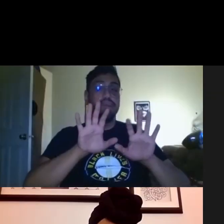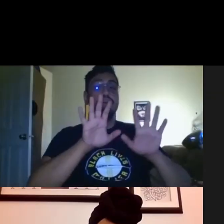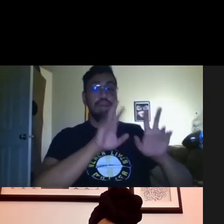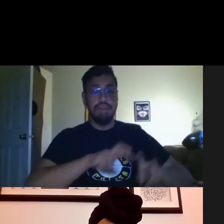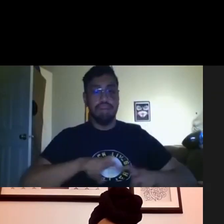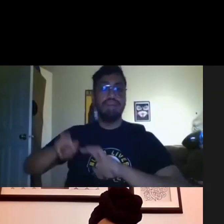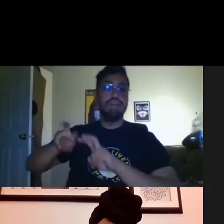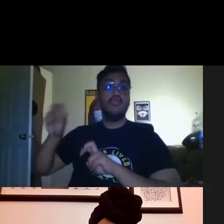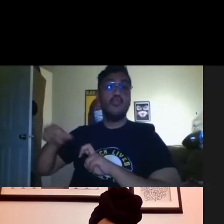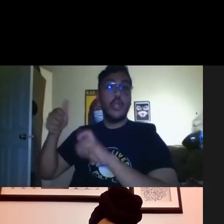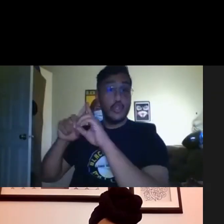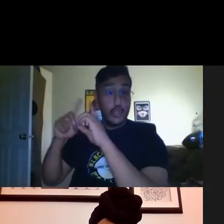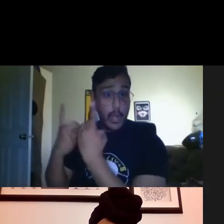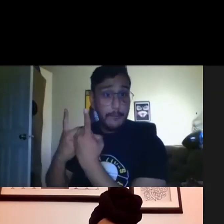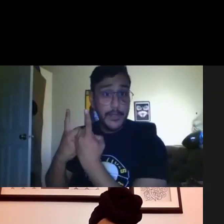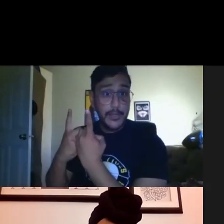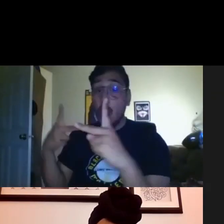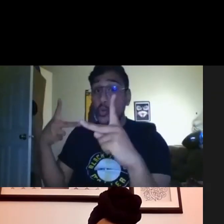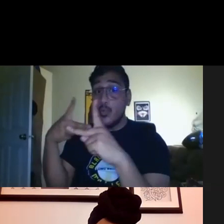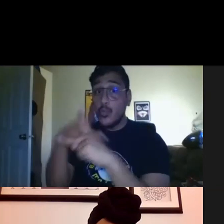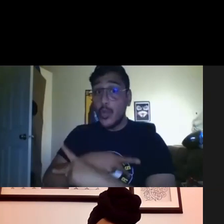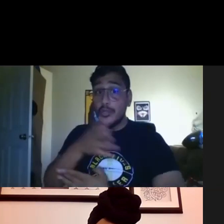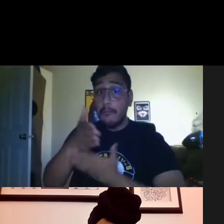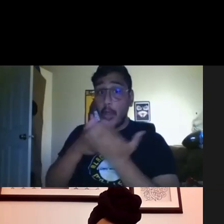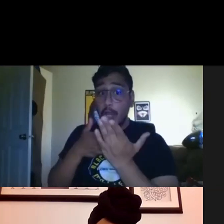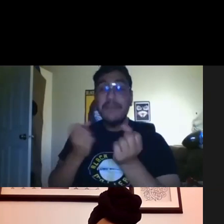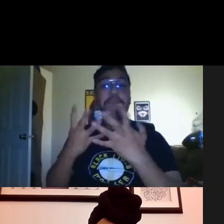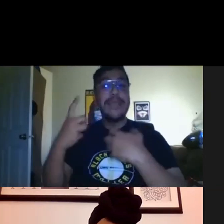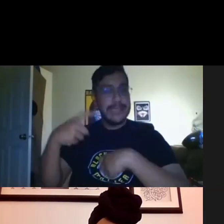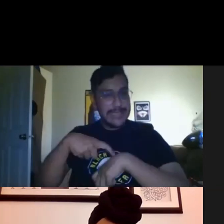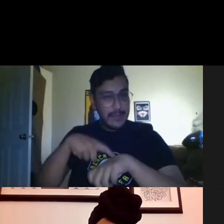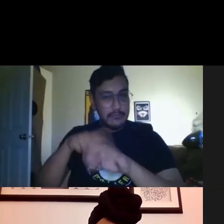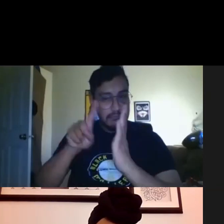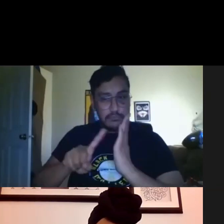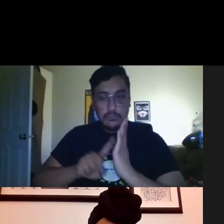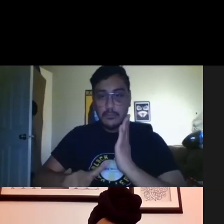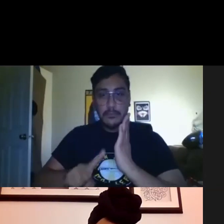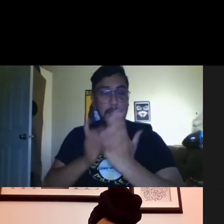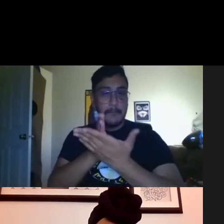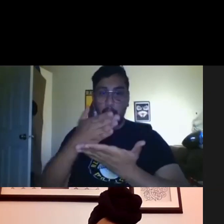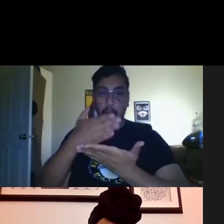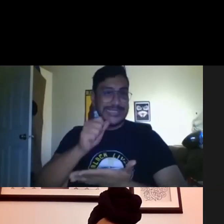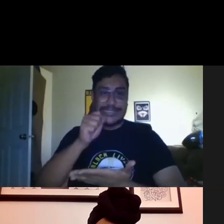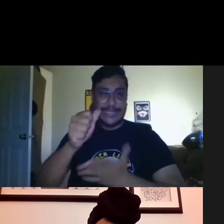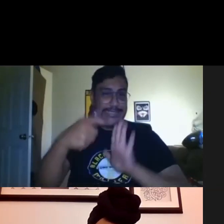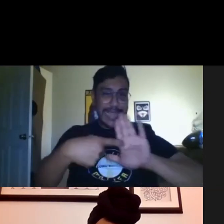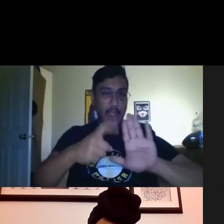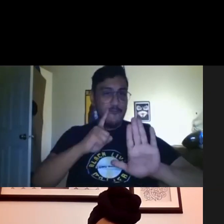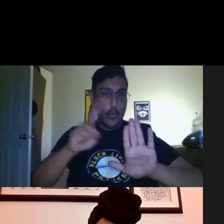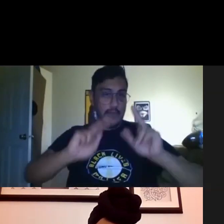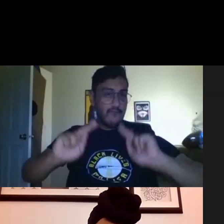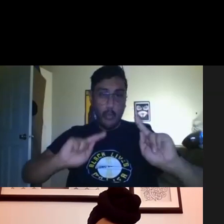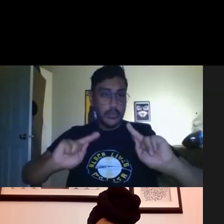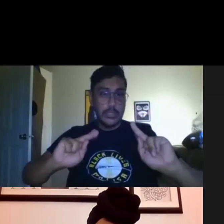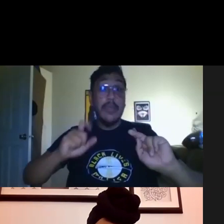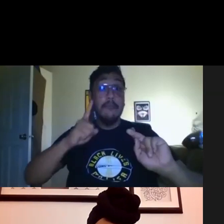departments. And the worst thing about it is often the investigatory file doesn't exist for those folks because the